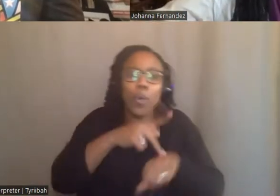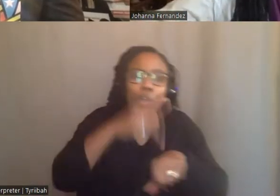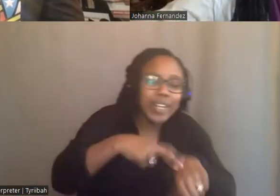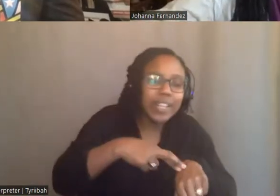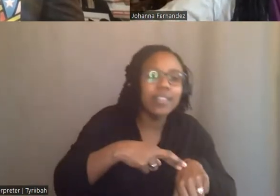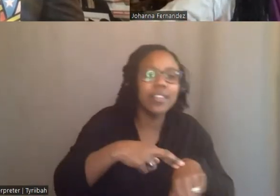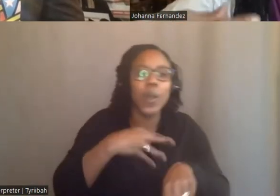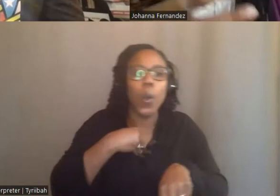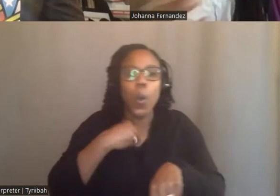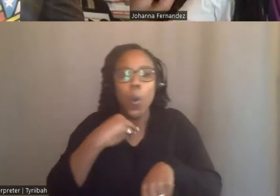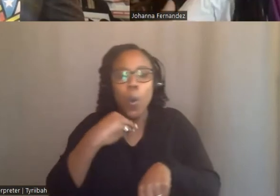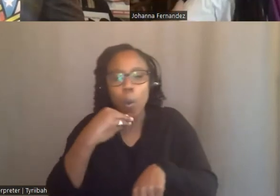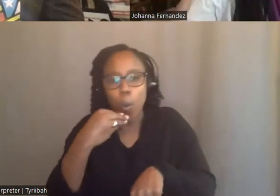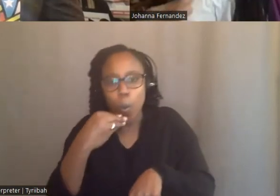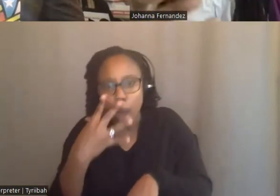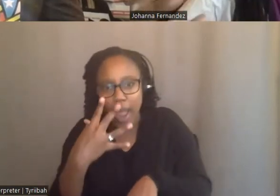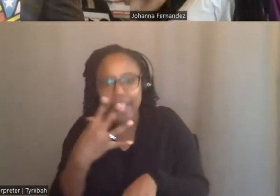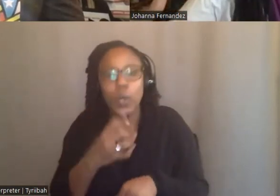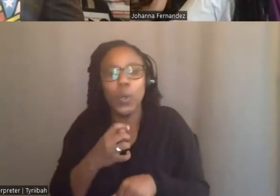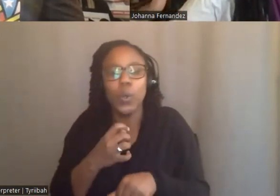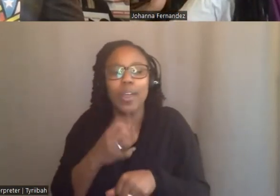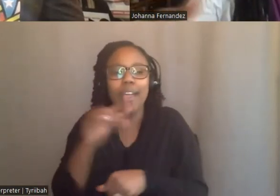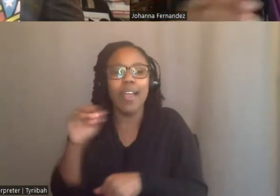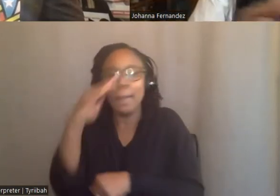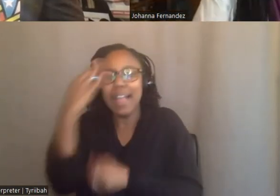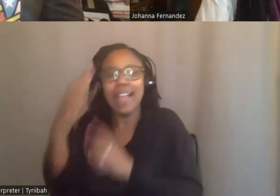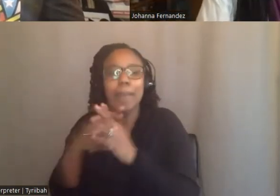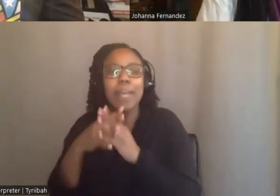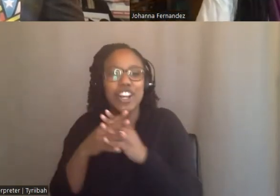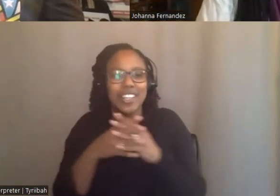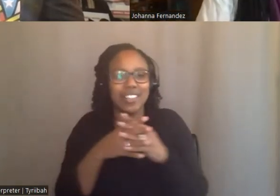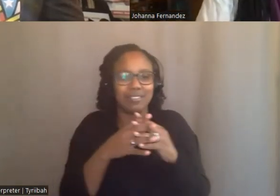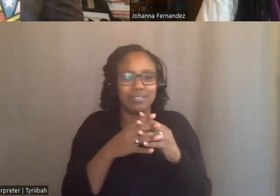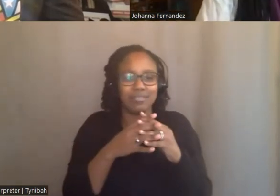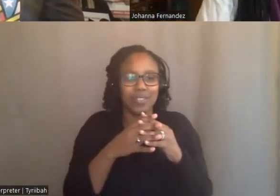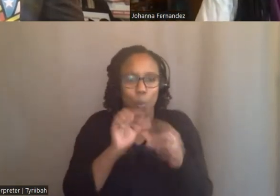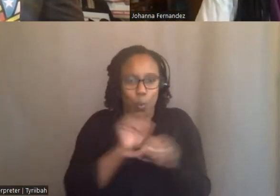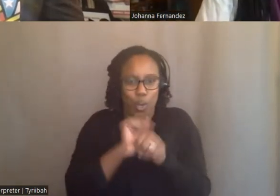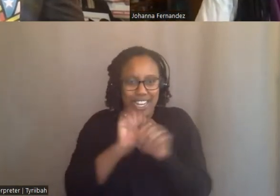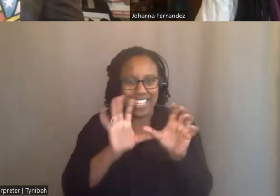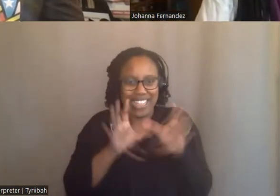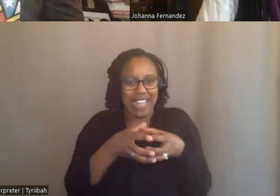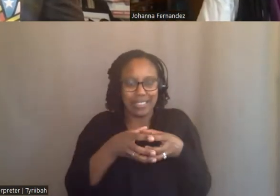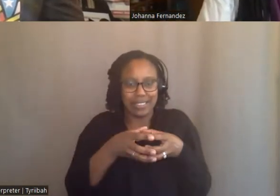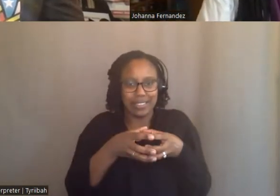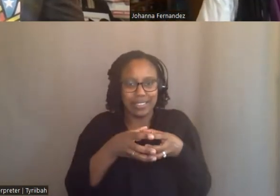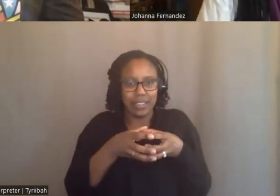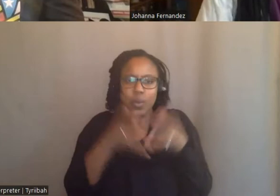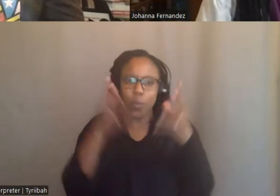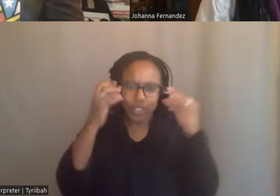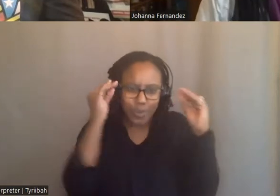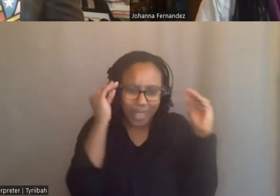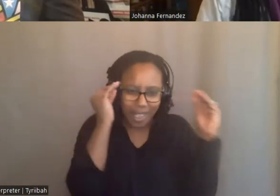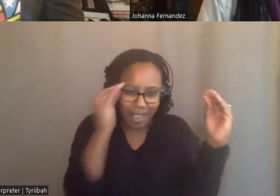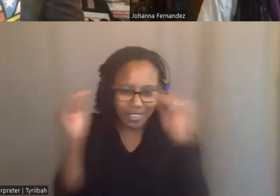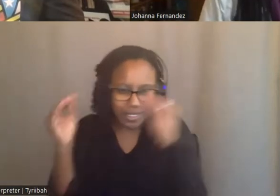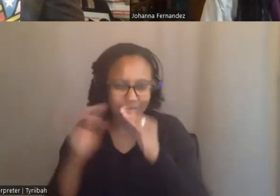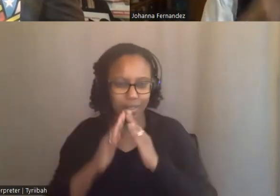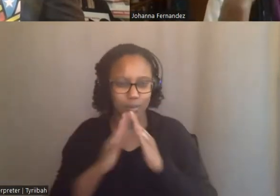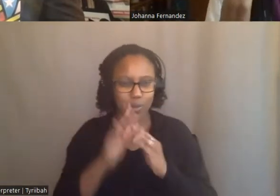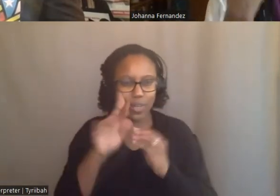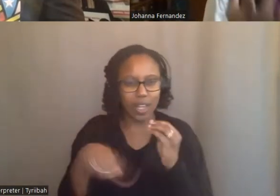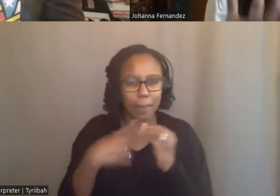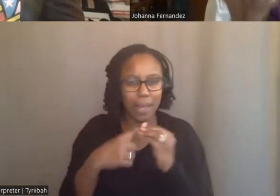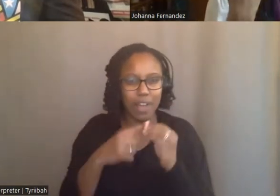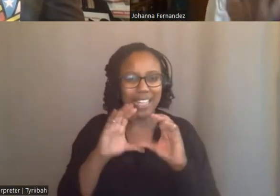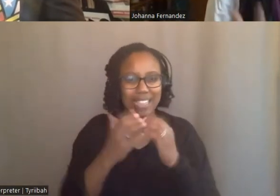to essentially educate the community about class inequality and race. So